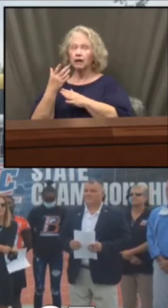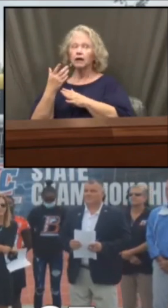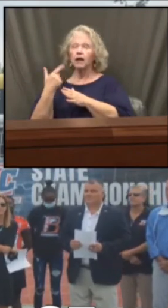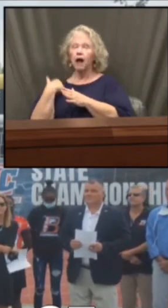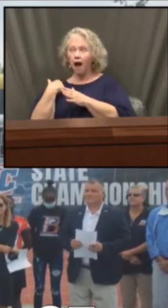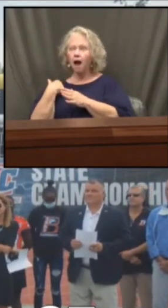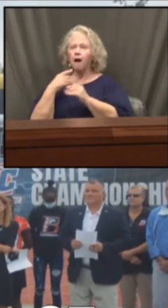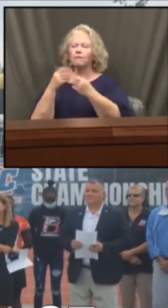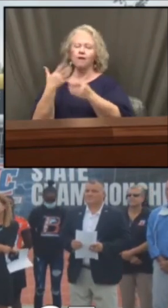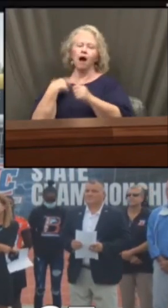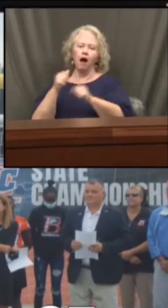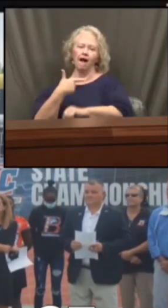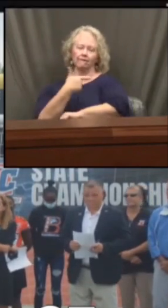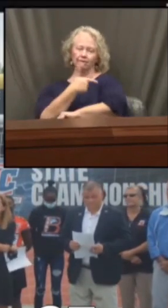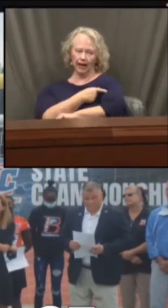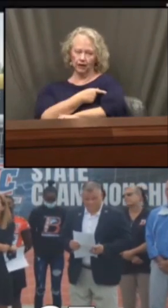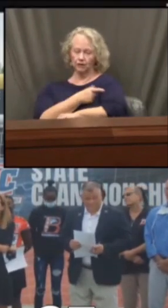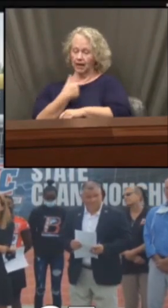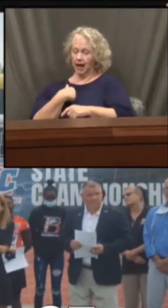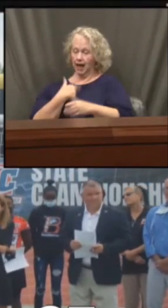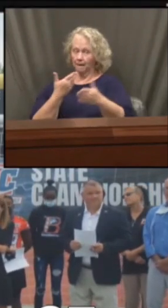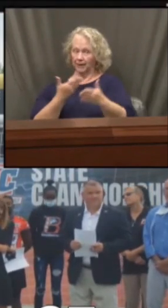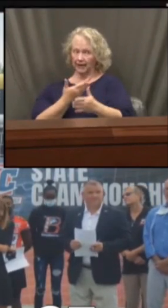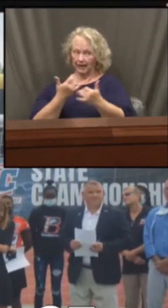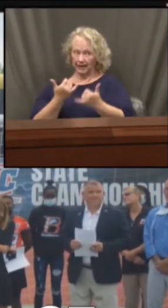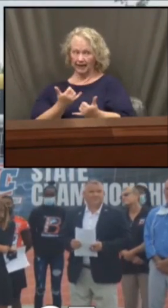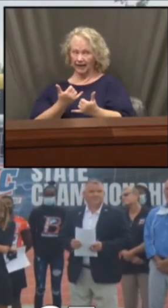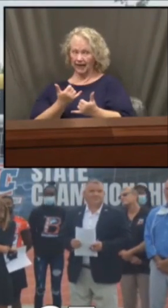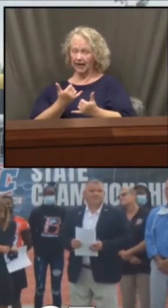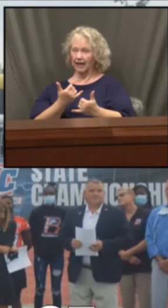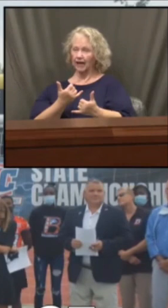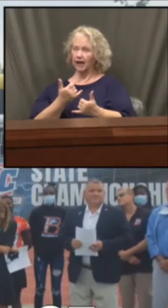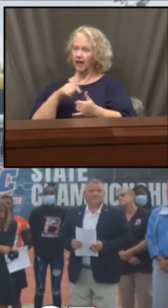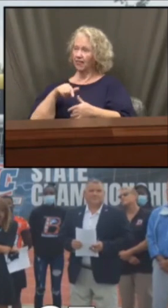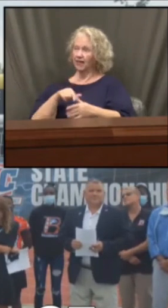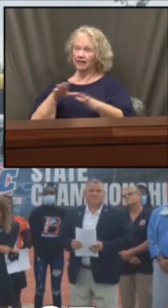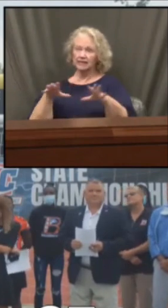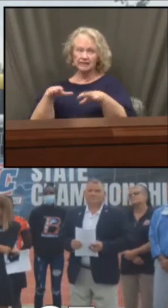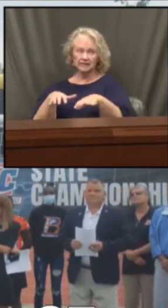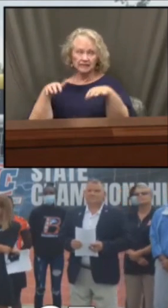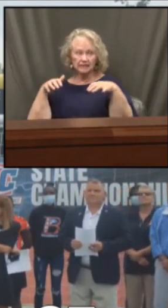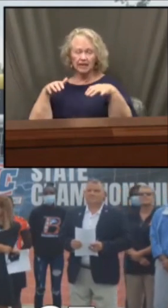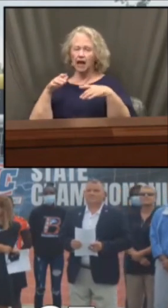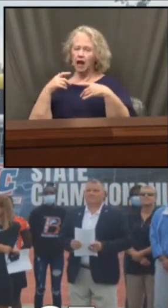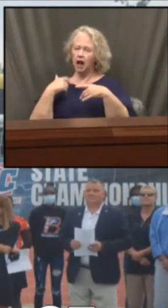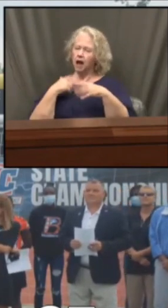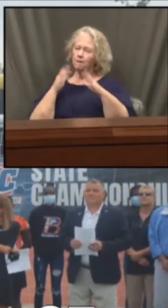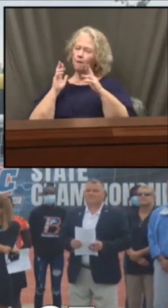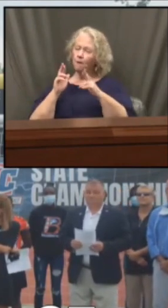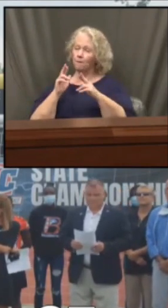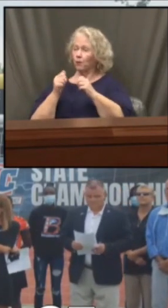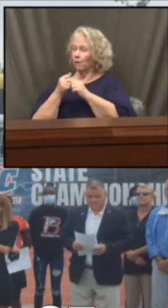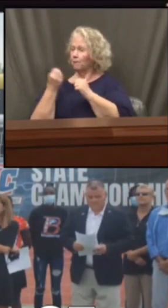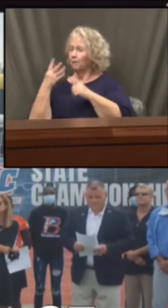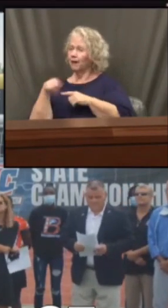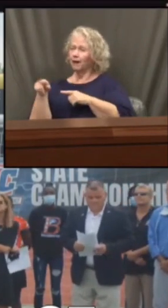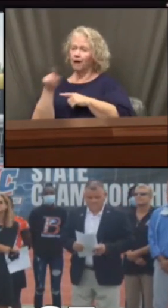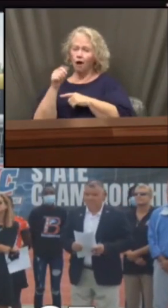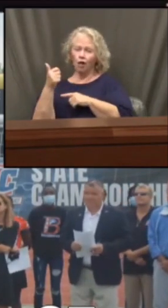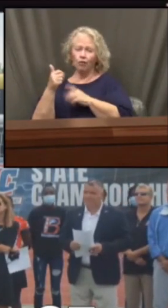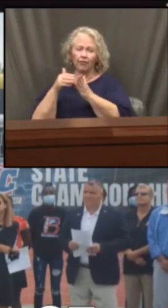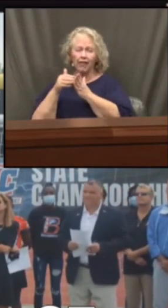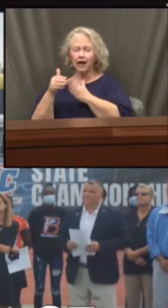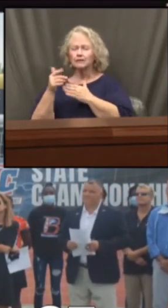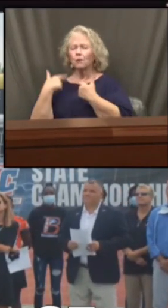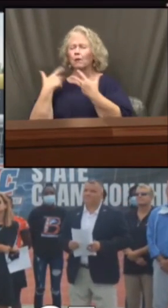vaccinated. As I stand here today at Veterans Stadium, it is my hope, along with the thousands of other high school athletes in the state, to have a chance to